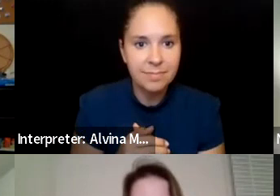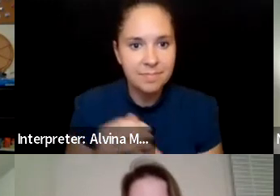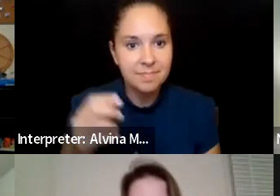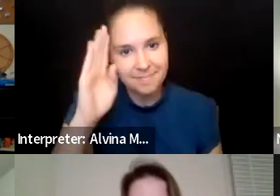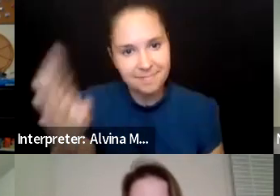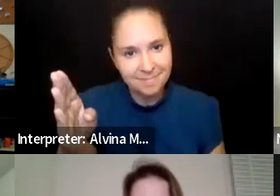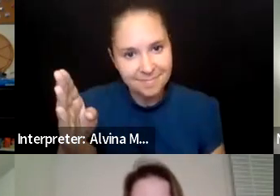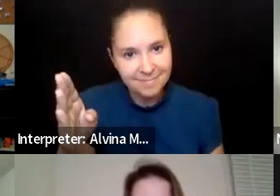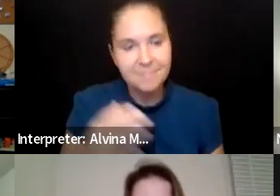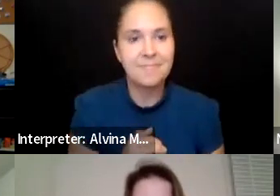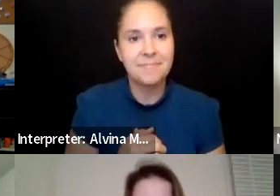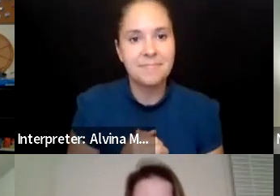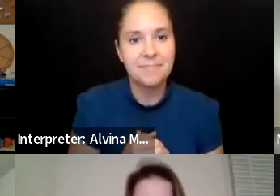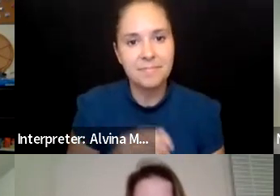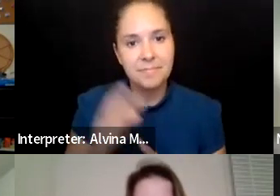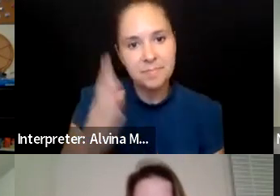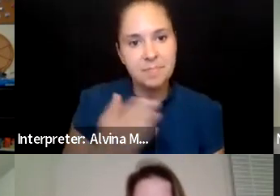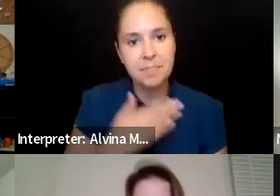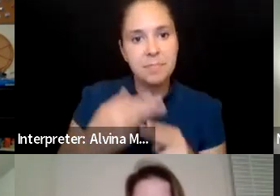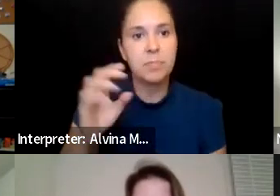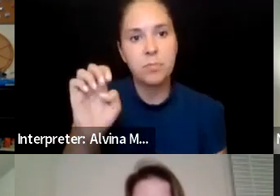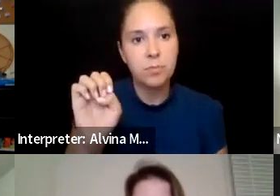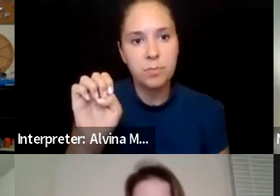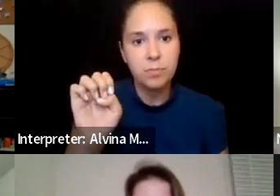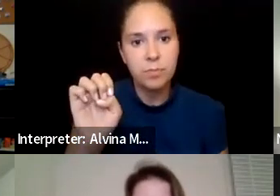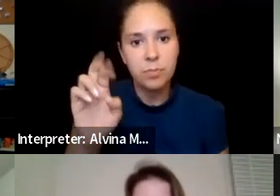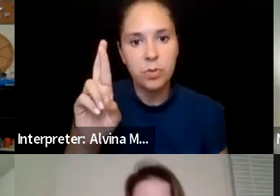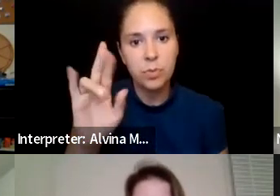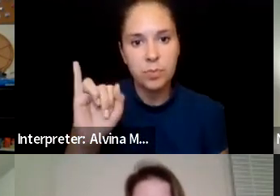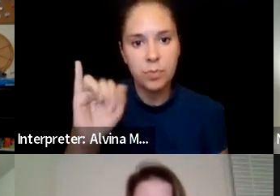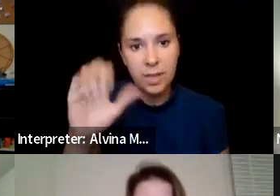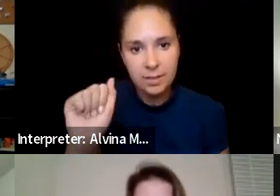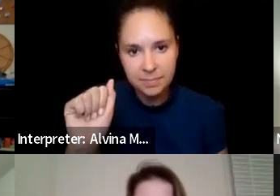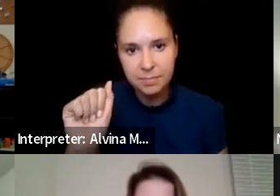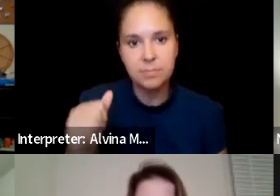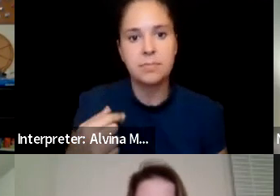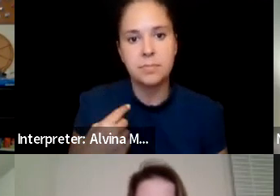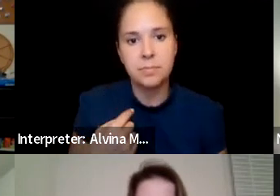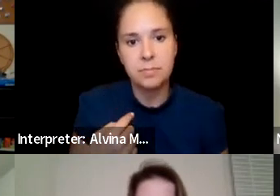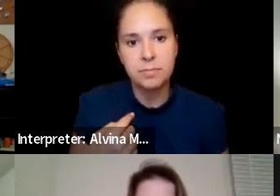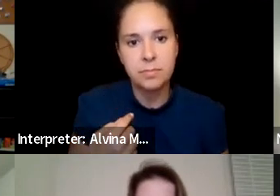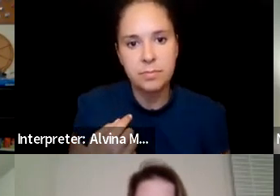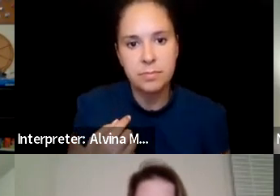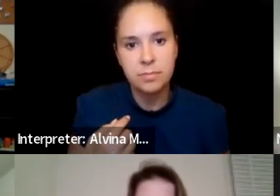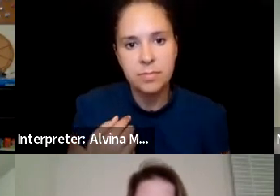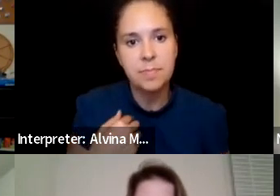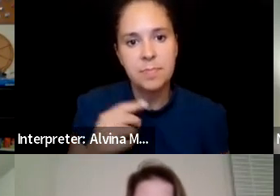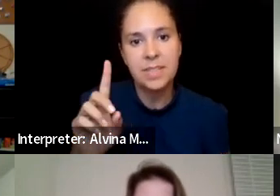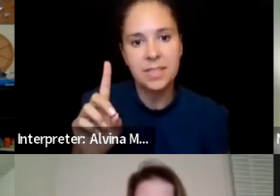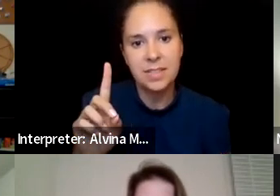Hi, my name is Erica, and I am a